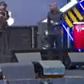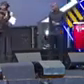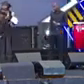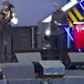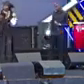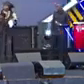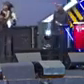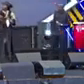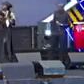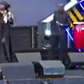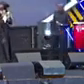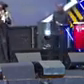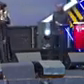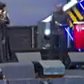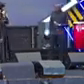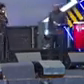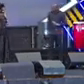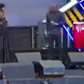oh